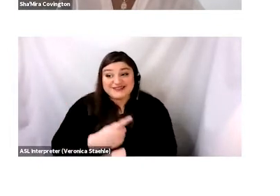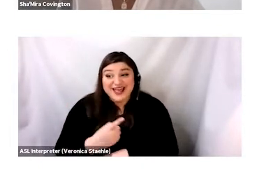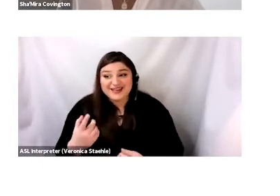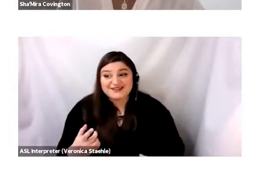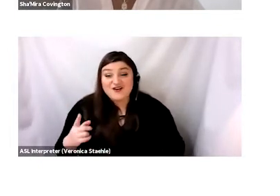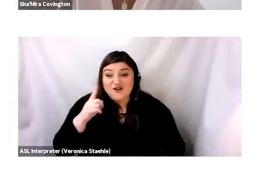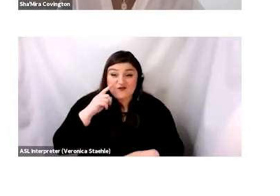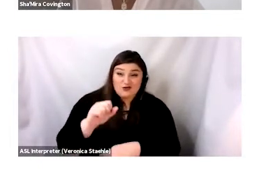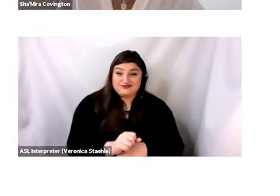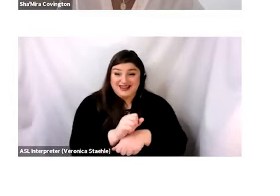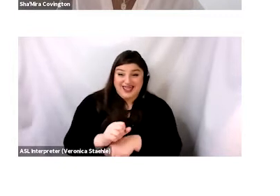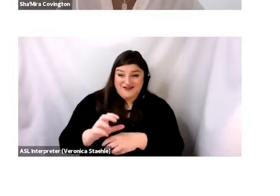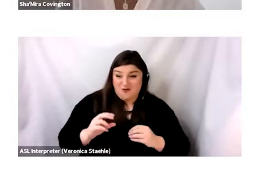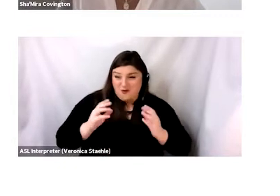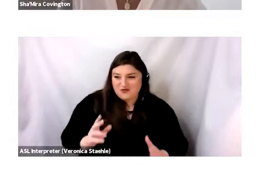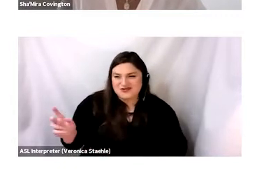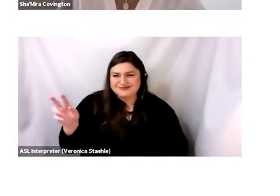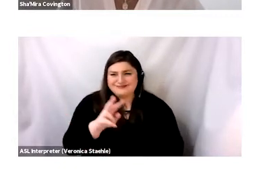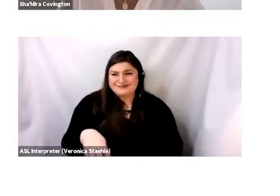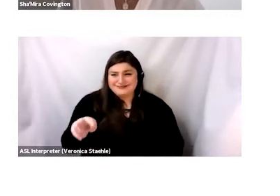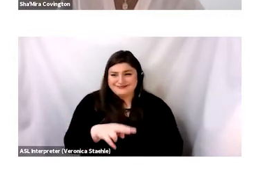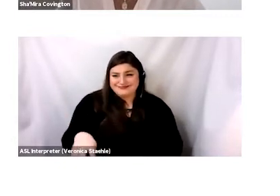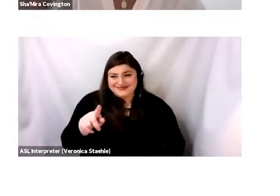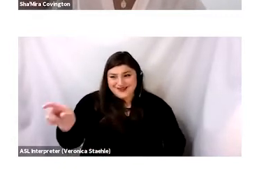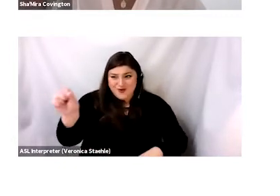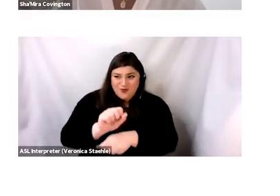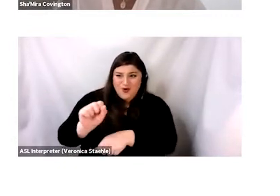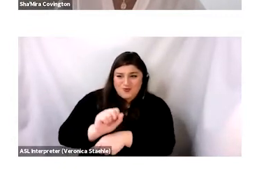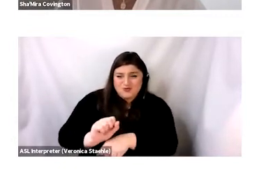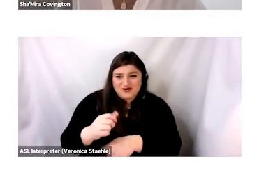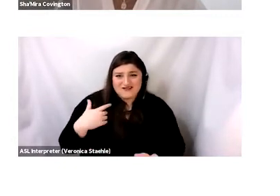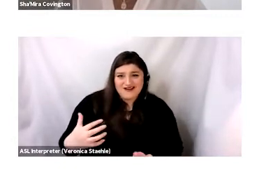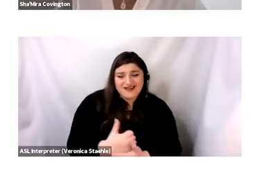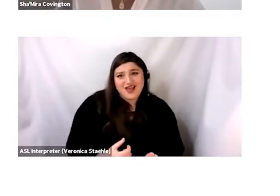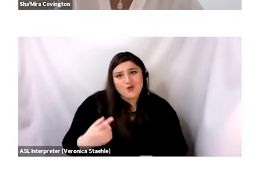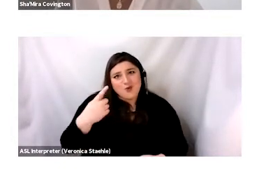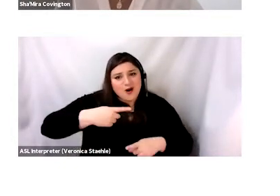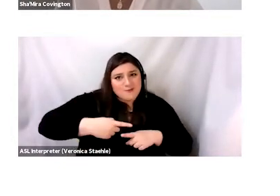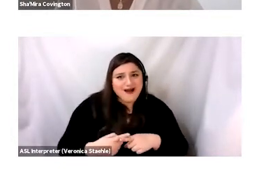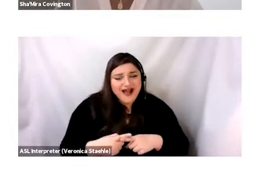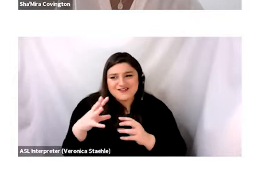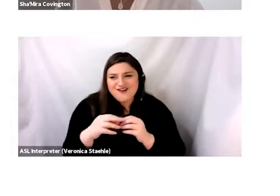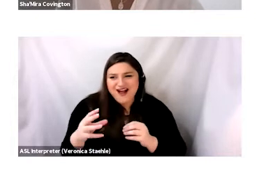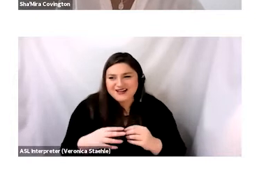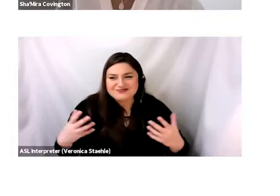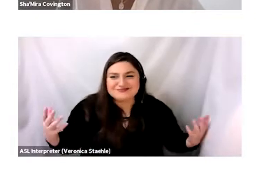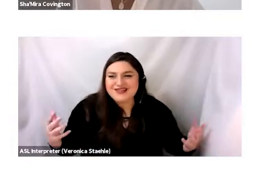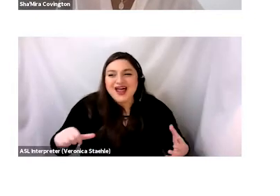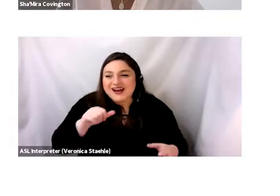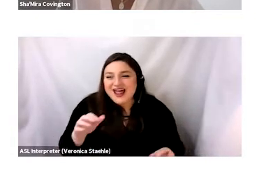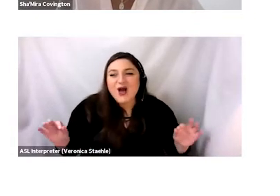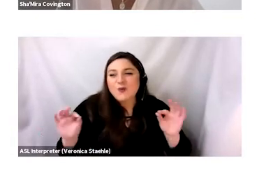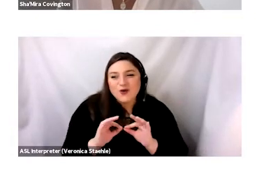cotton was not considered a productive use of their slave labor until, of course, cotton became a global cash crop,